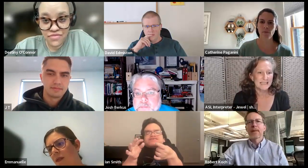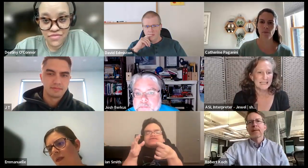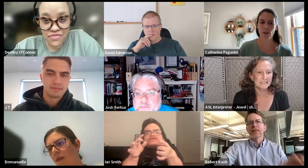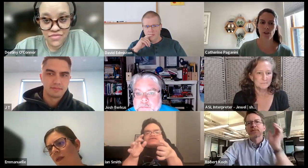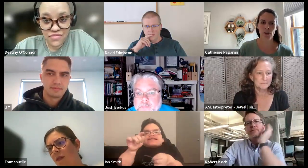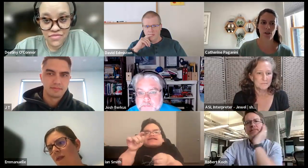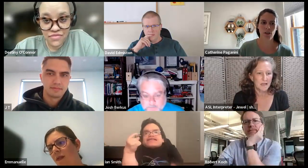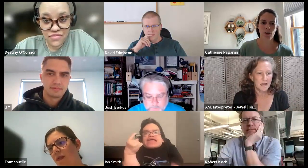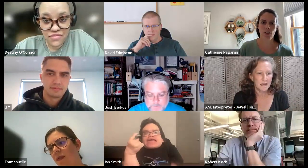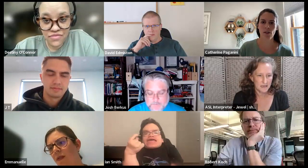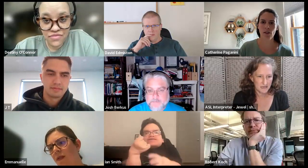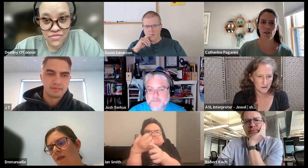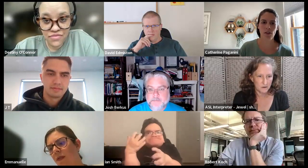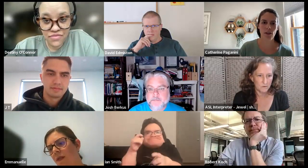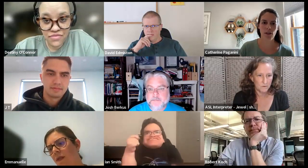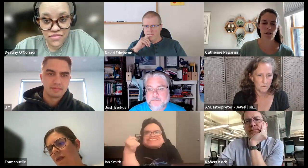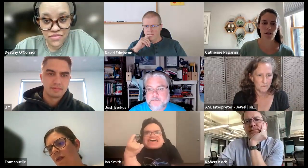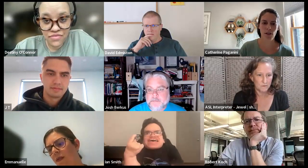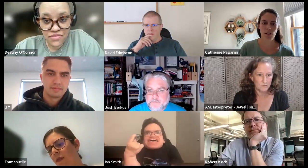This is Ian.